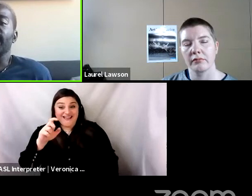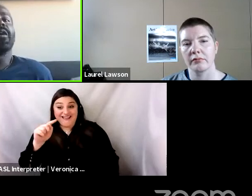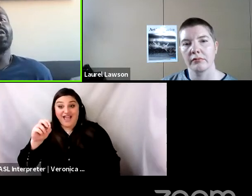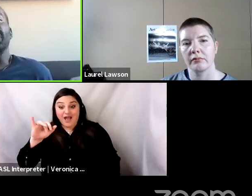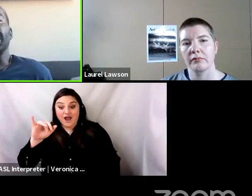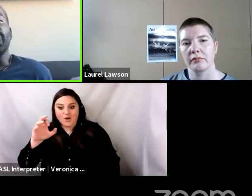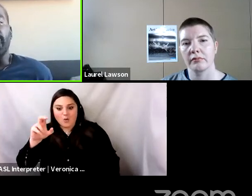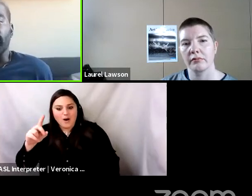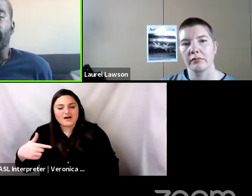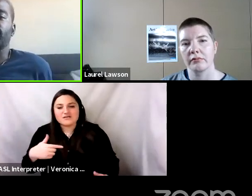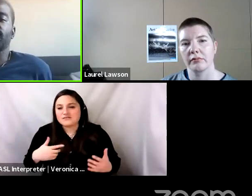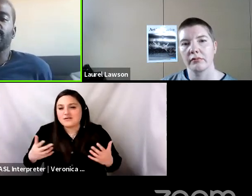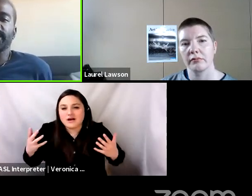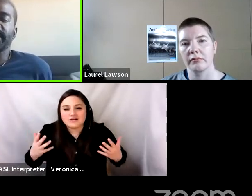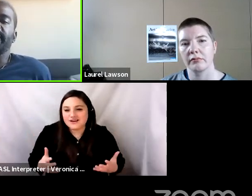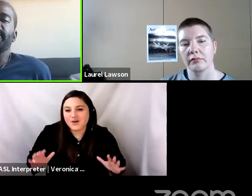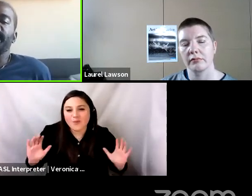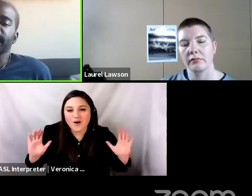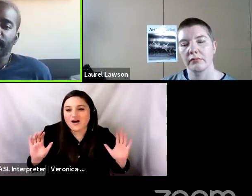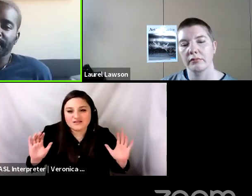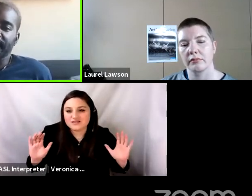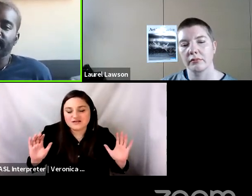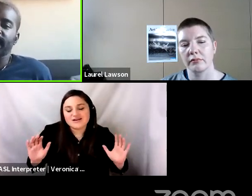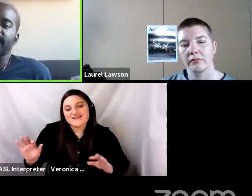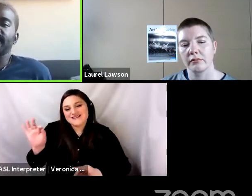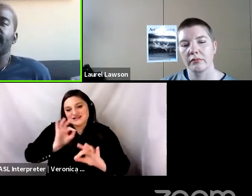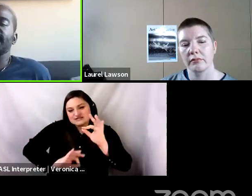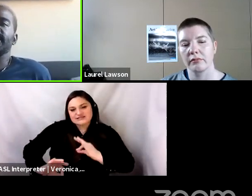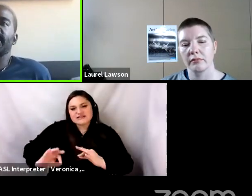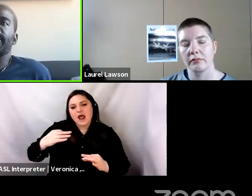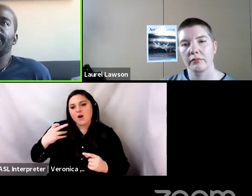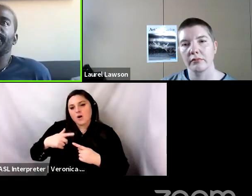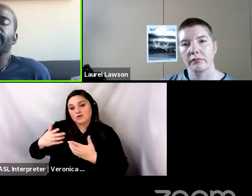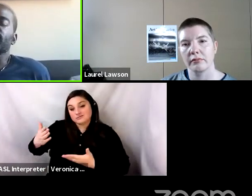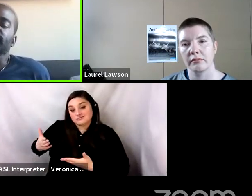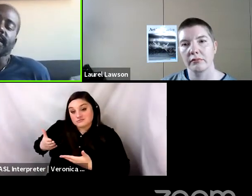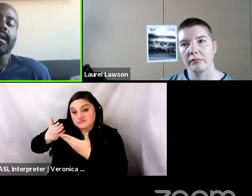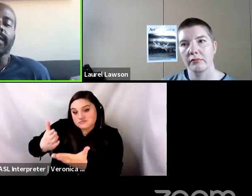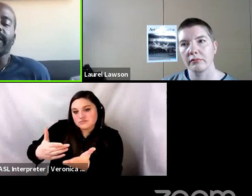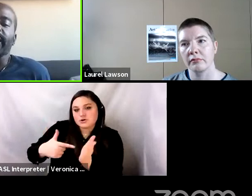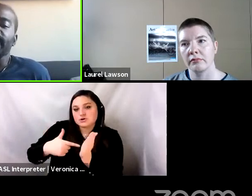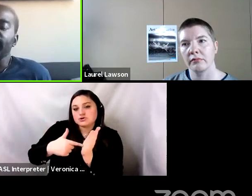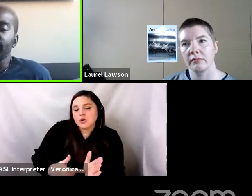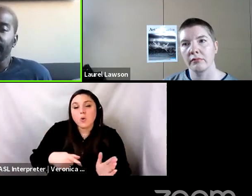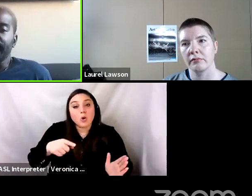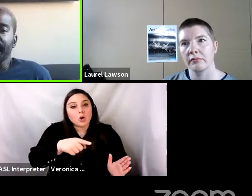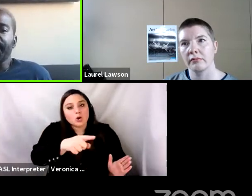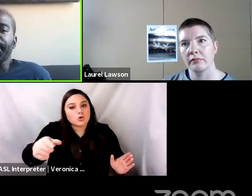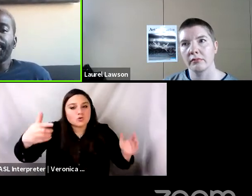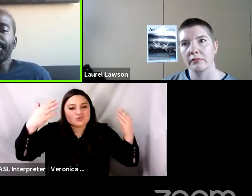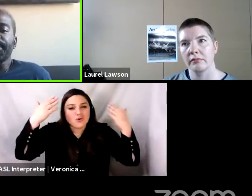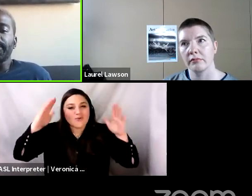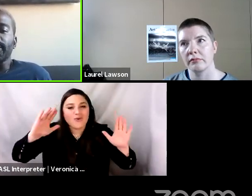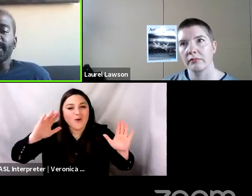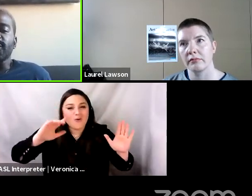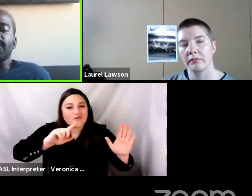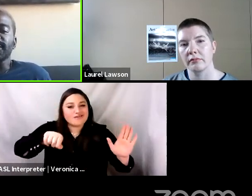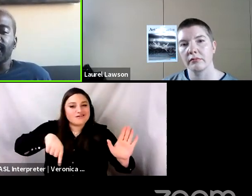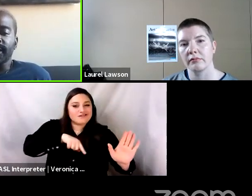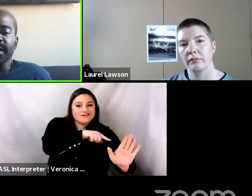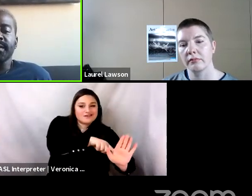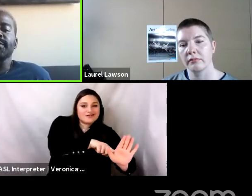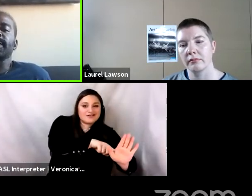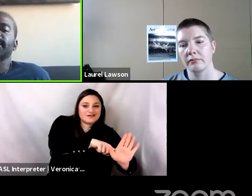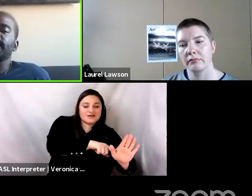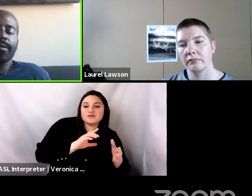going, or you don't know the full story of this particular context. And I was really excited by that. And so I